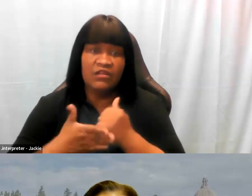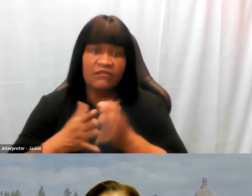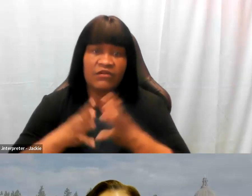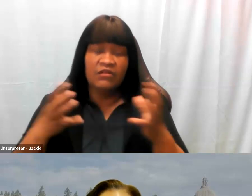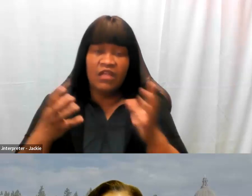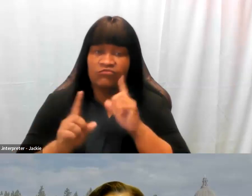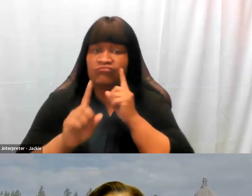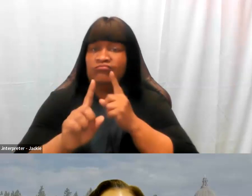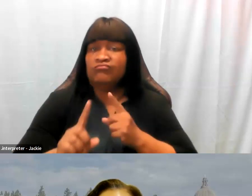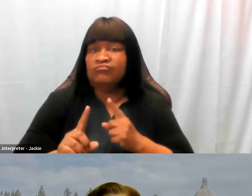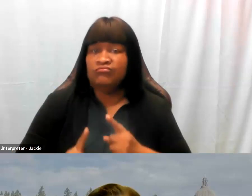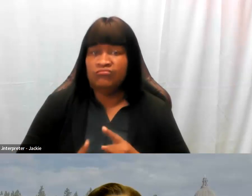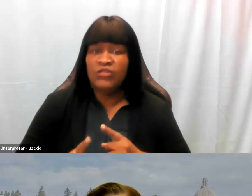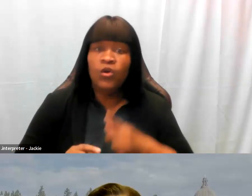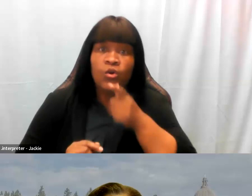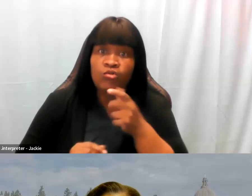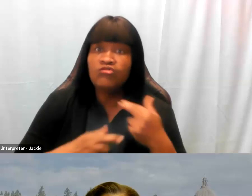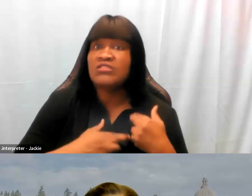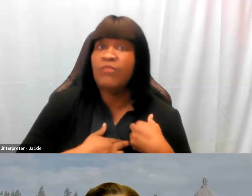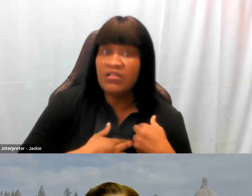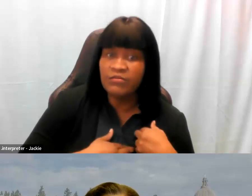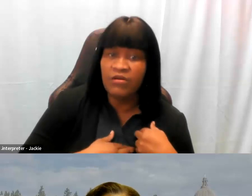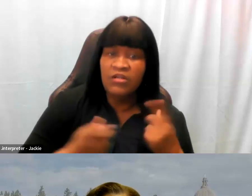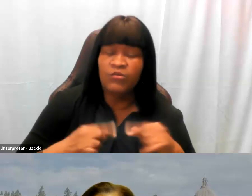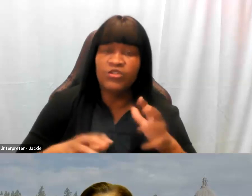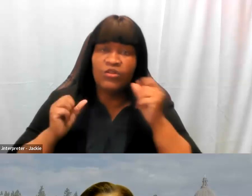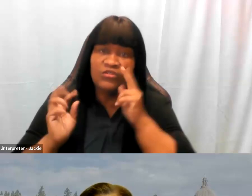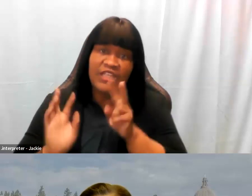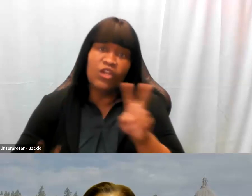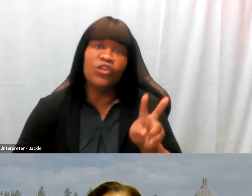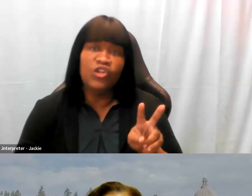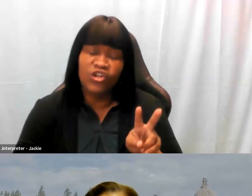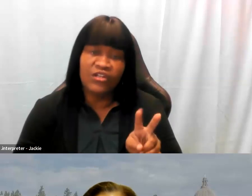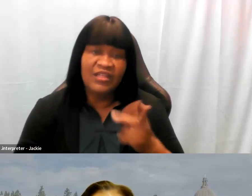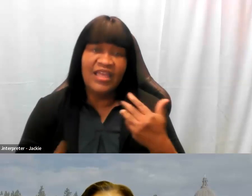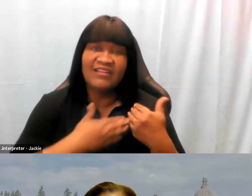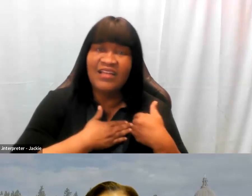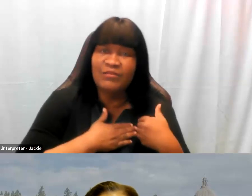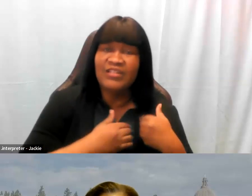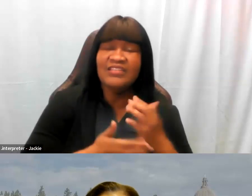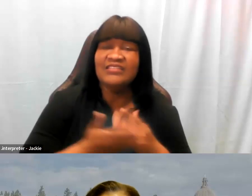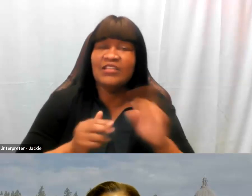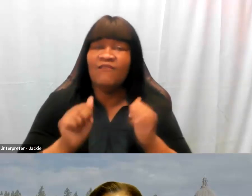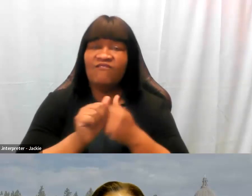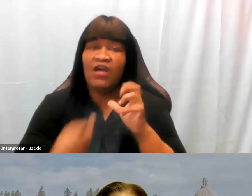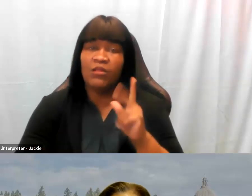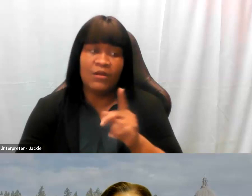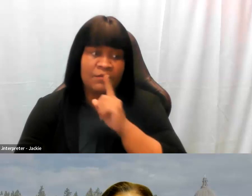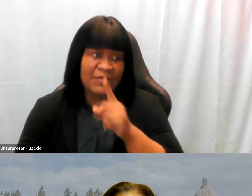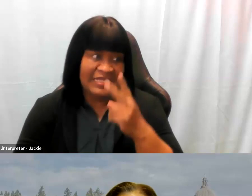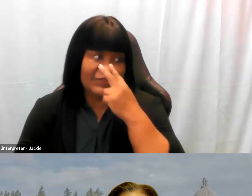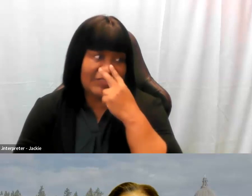think it gives very clear direction on who's responsible. So I think when you want to take a look at accountability or does someone follow up, you can actually